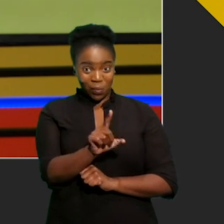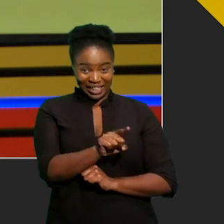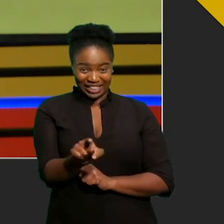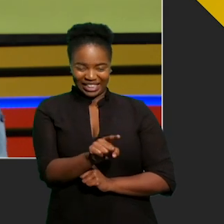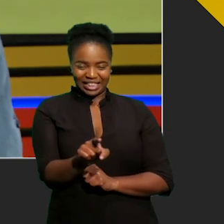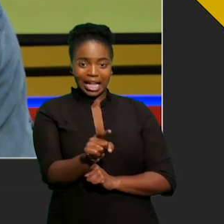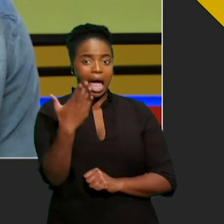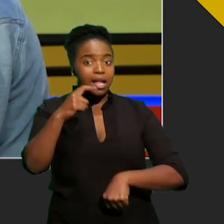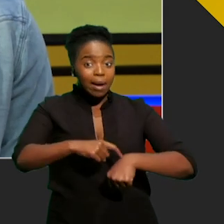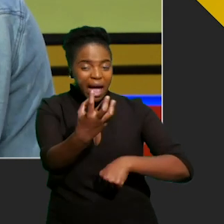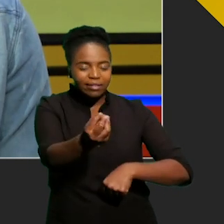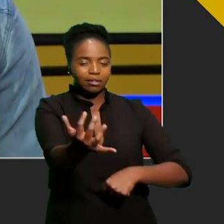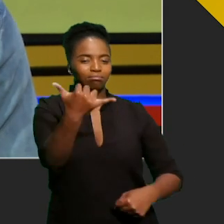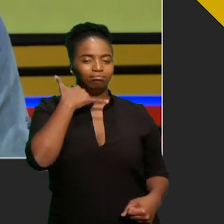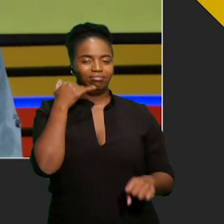011-339-1315